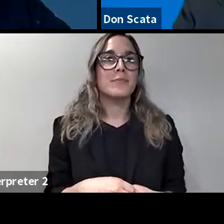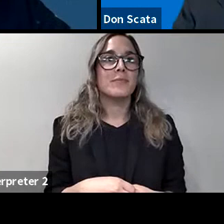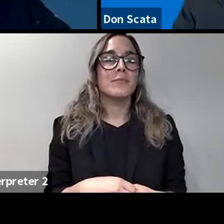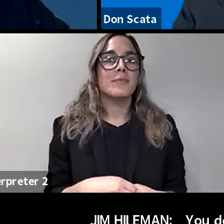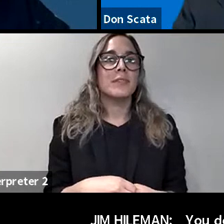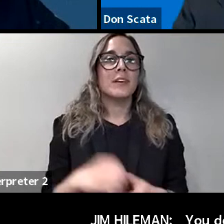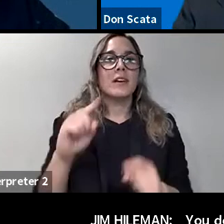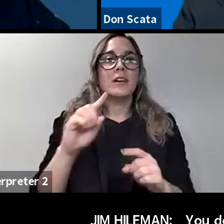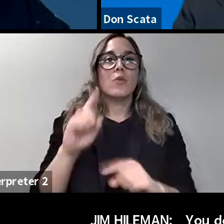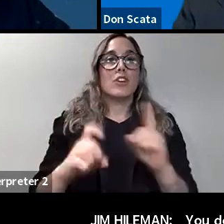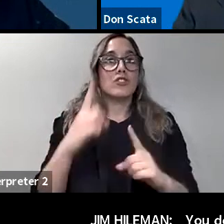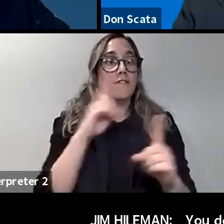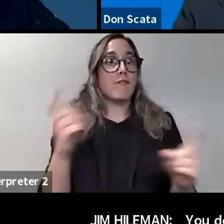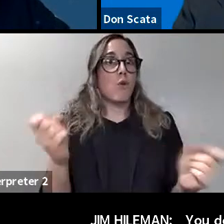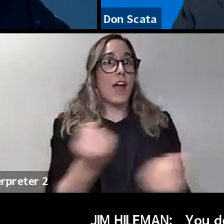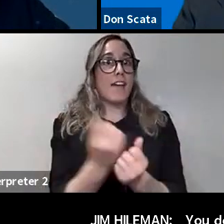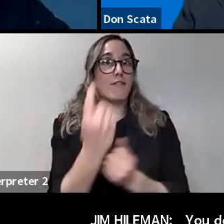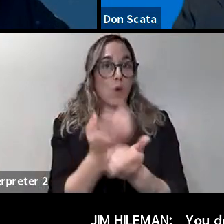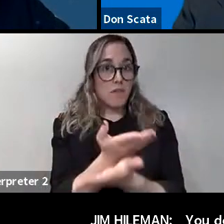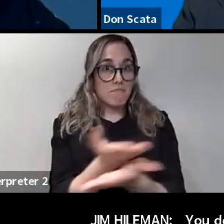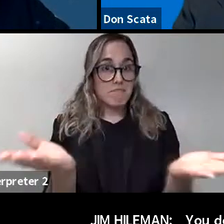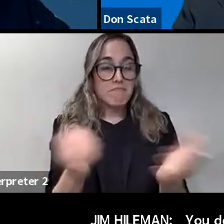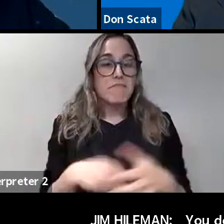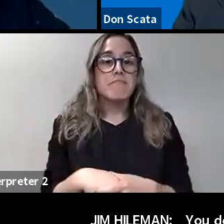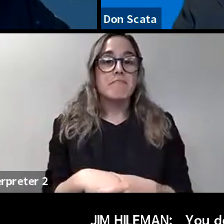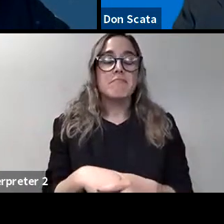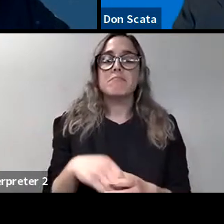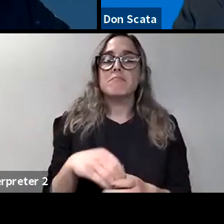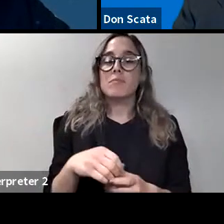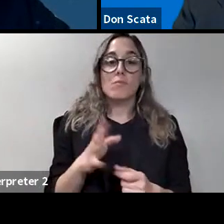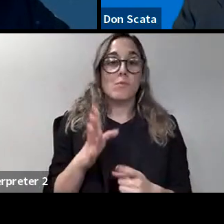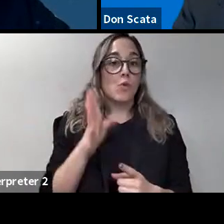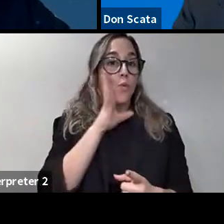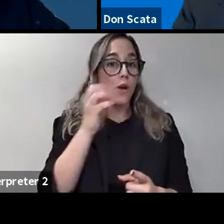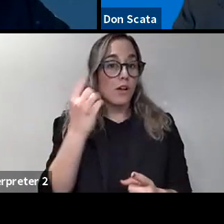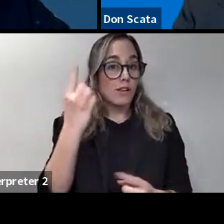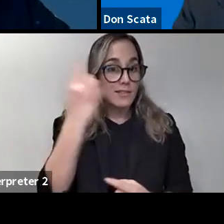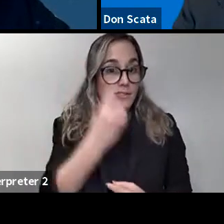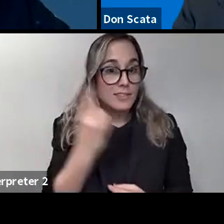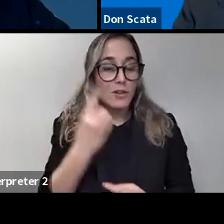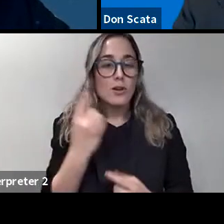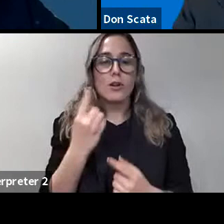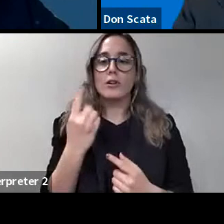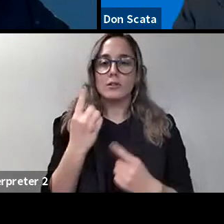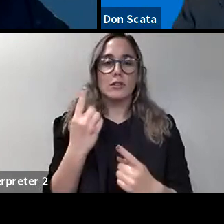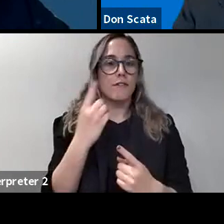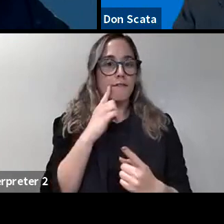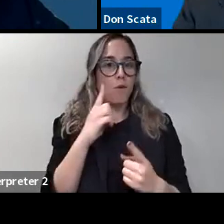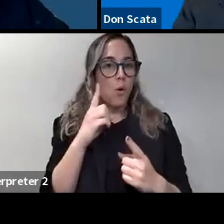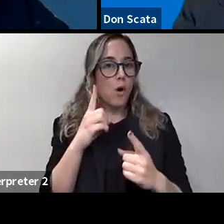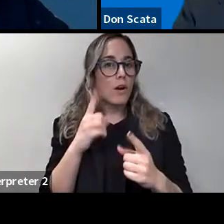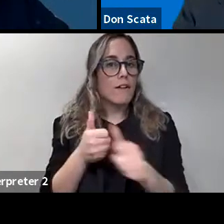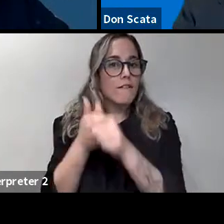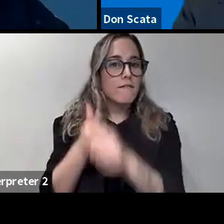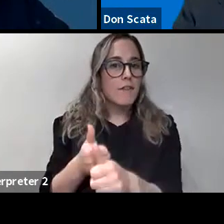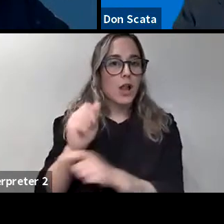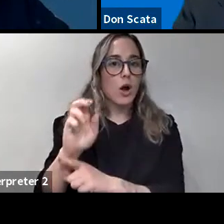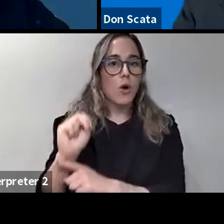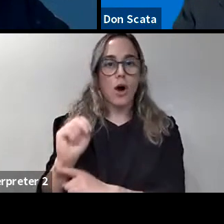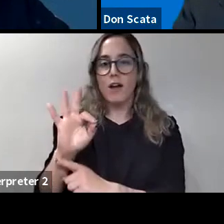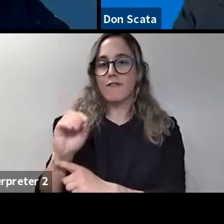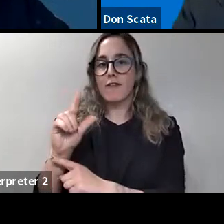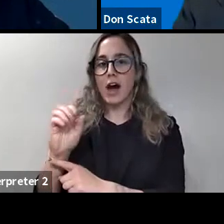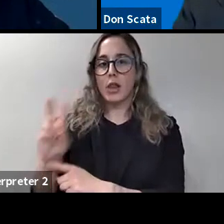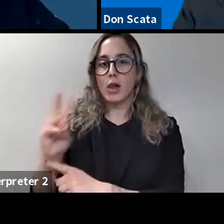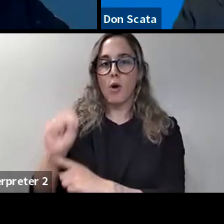a question for all of us. Will there be considerations and follow-on studies for normalizing